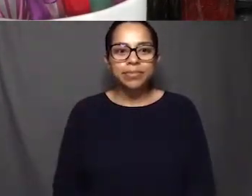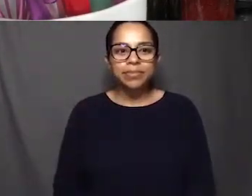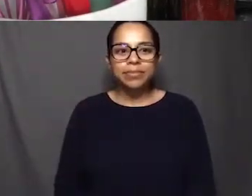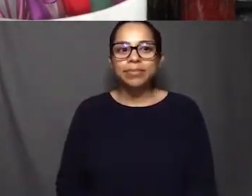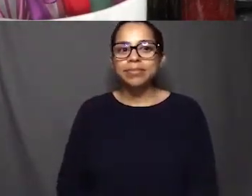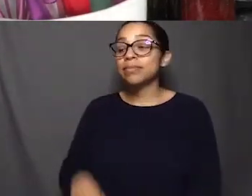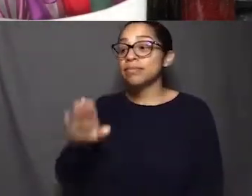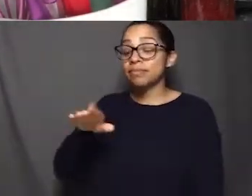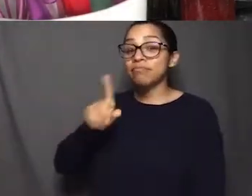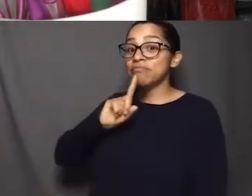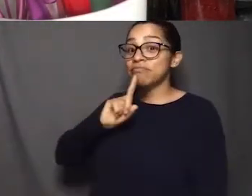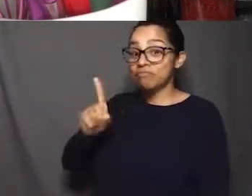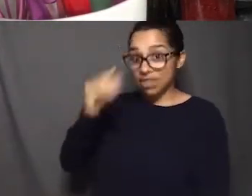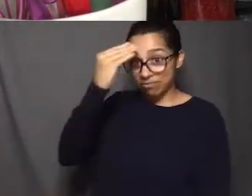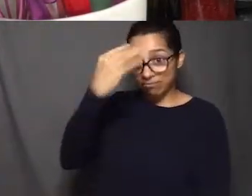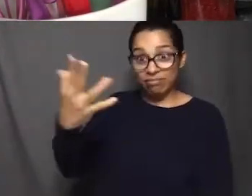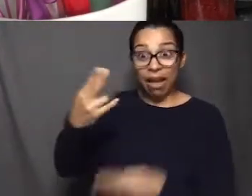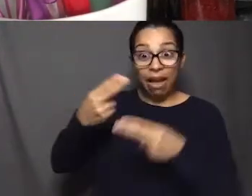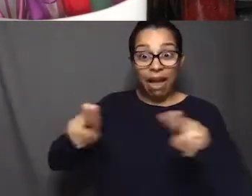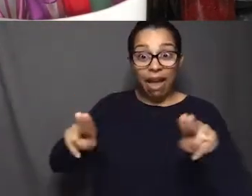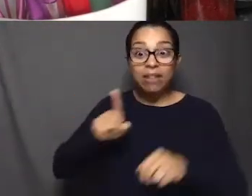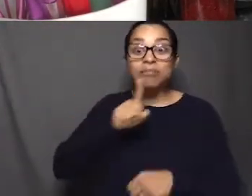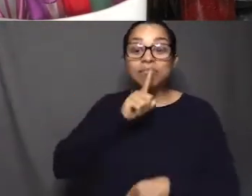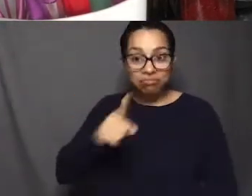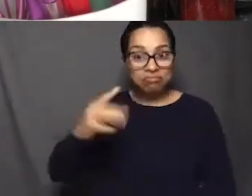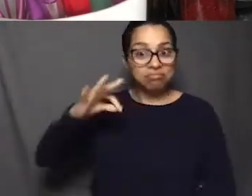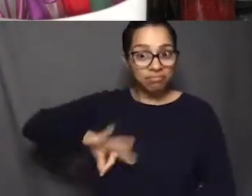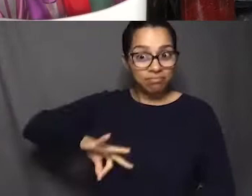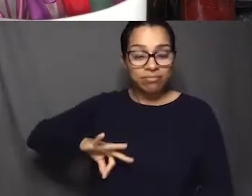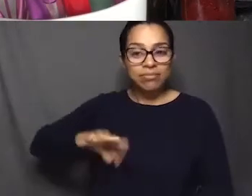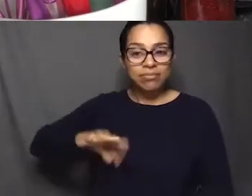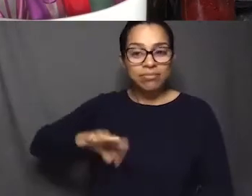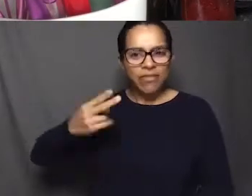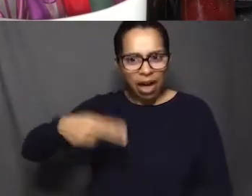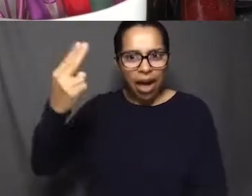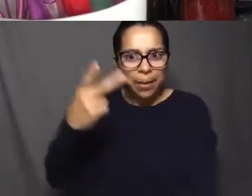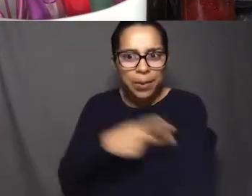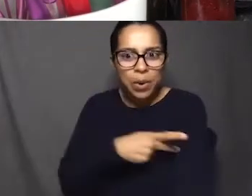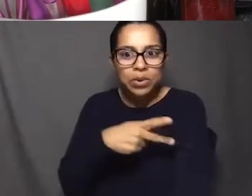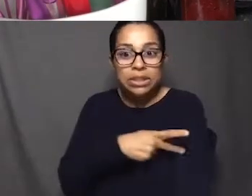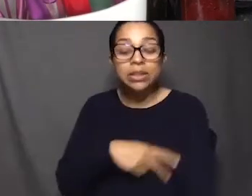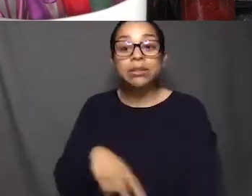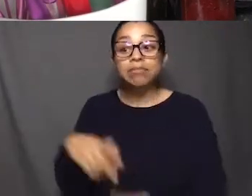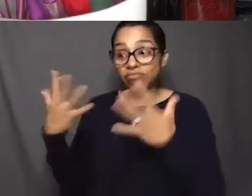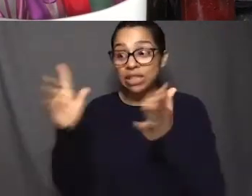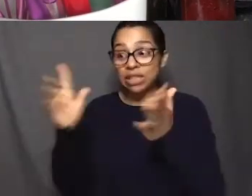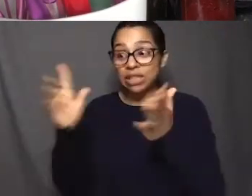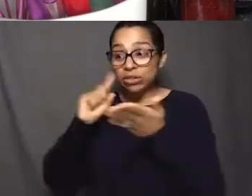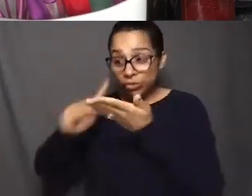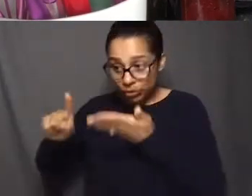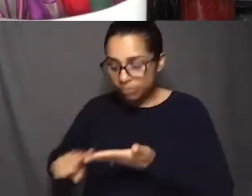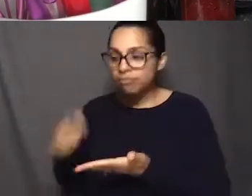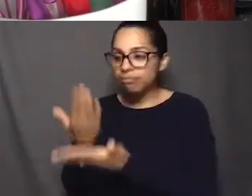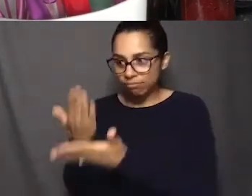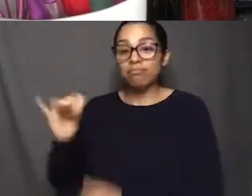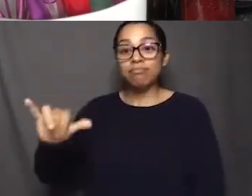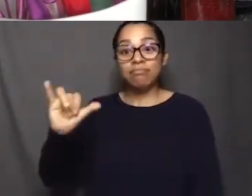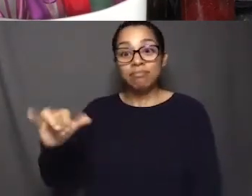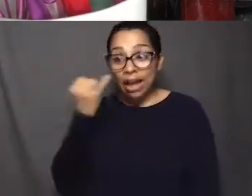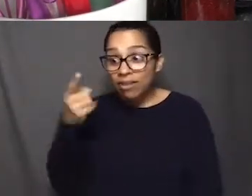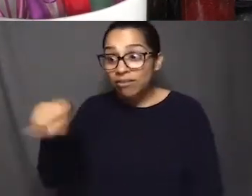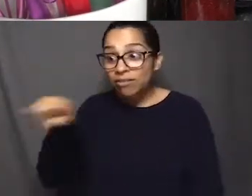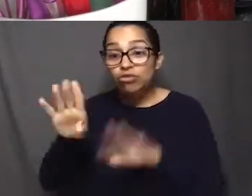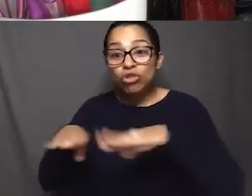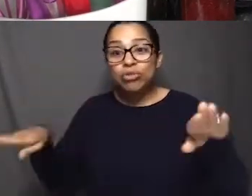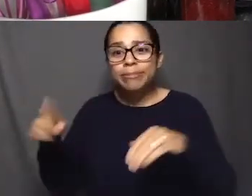Actually, eggs are pretty helpful. They're a high protein source, and some researches show that if you feed undernourished